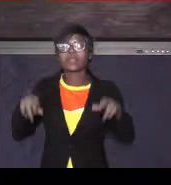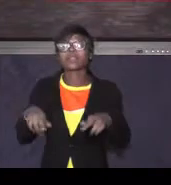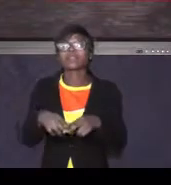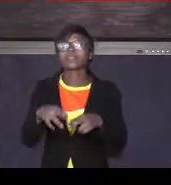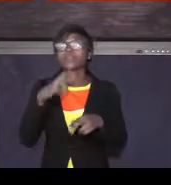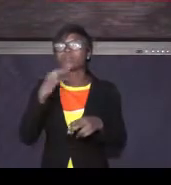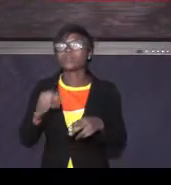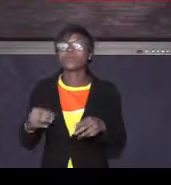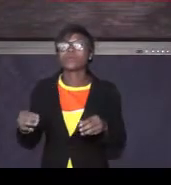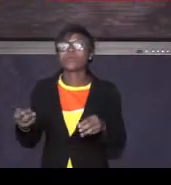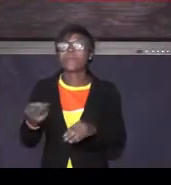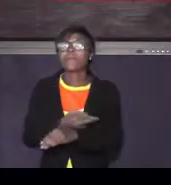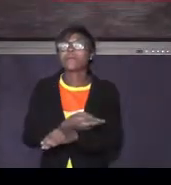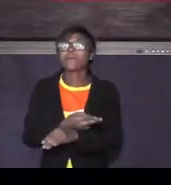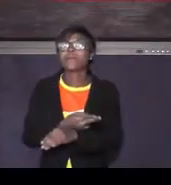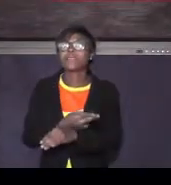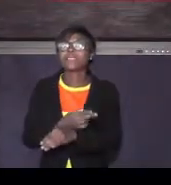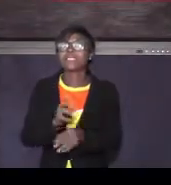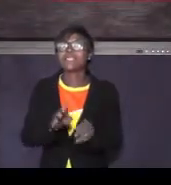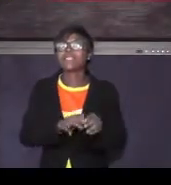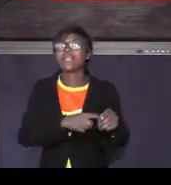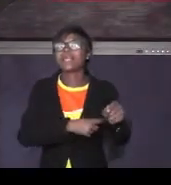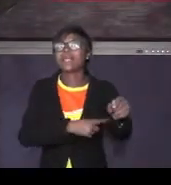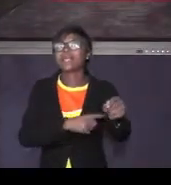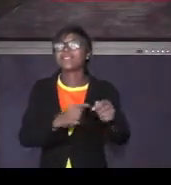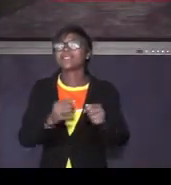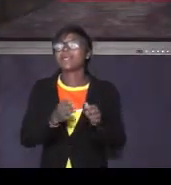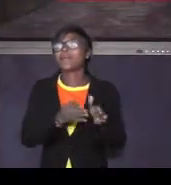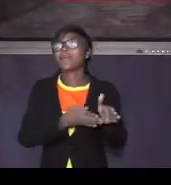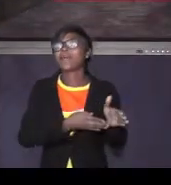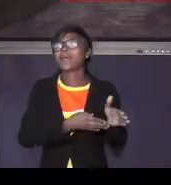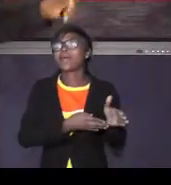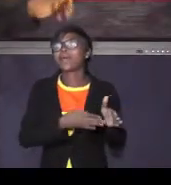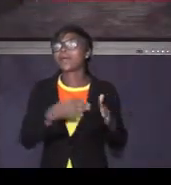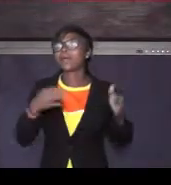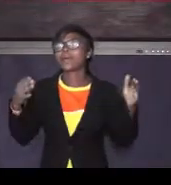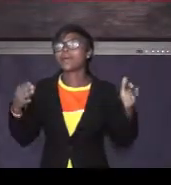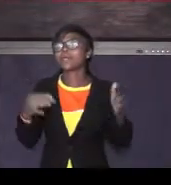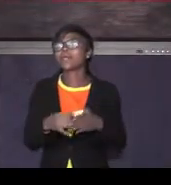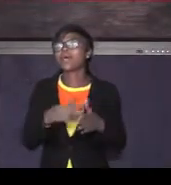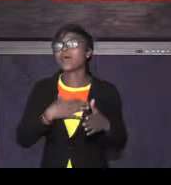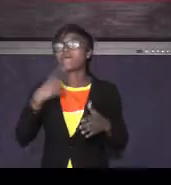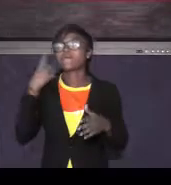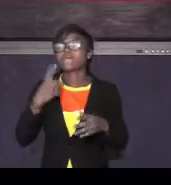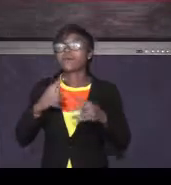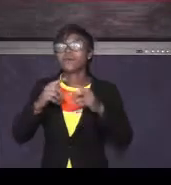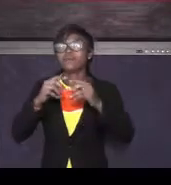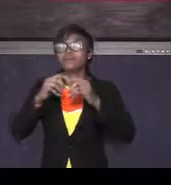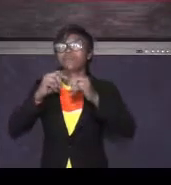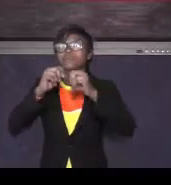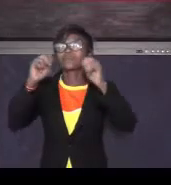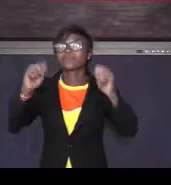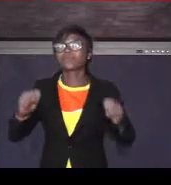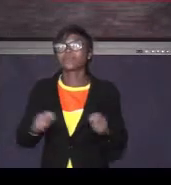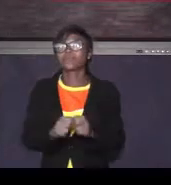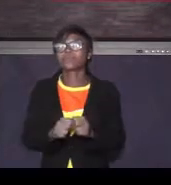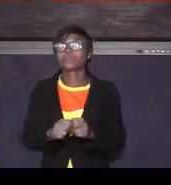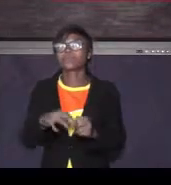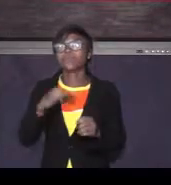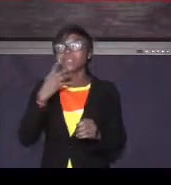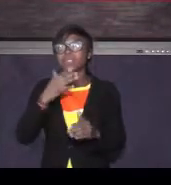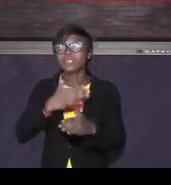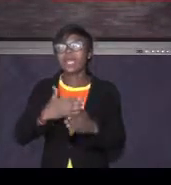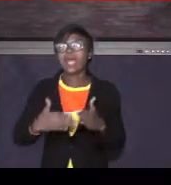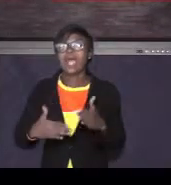times the breadth. For parallelograms, it's multiplying the perpendicular length times the breadth. And of course, for triangles, is half of the